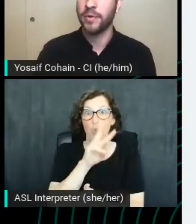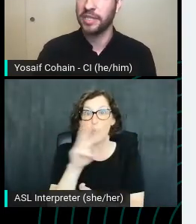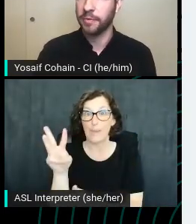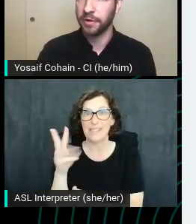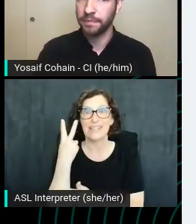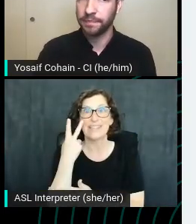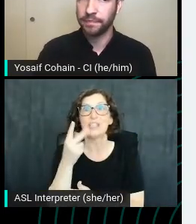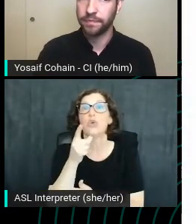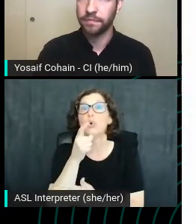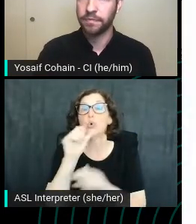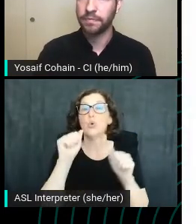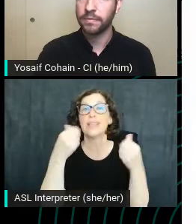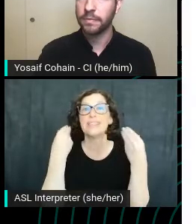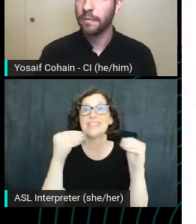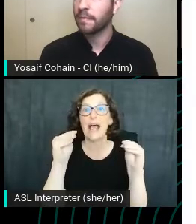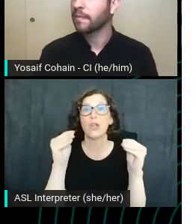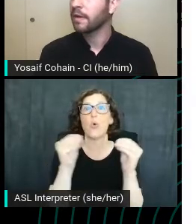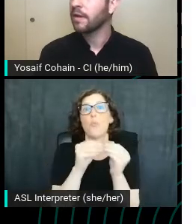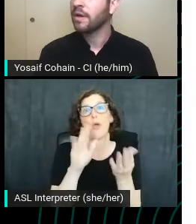dry erase board.